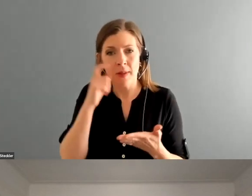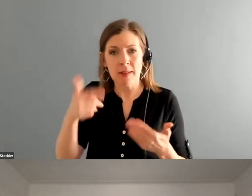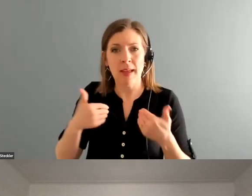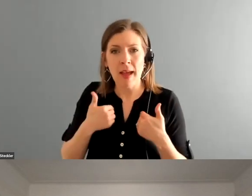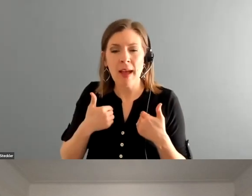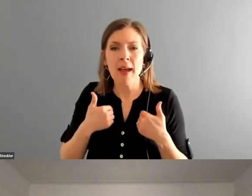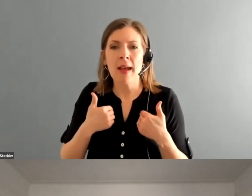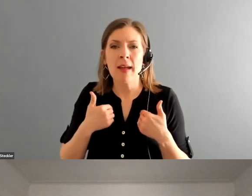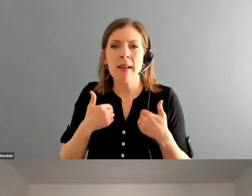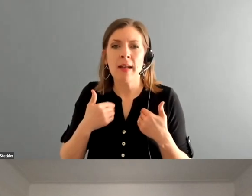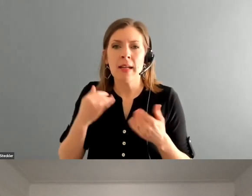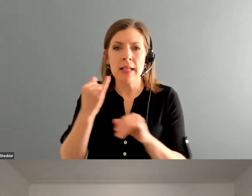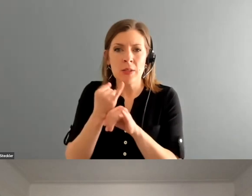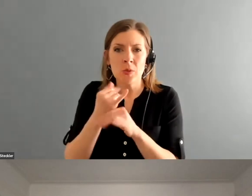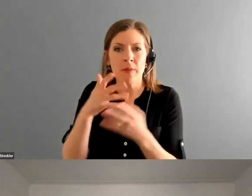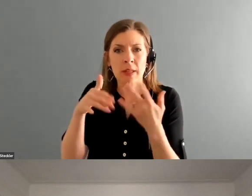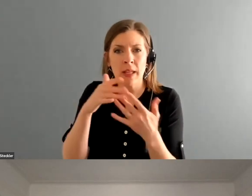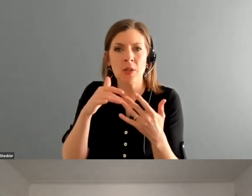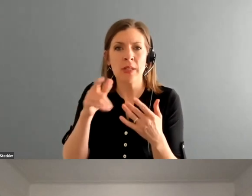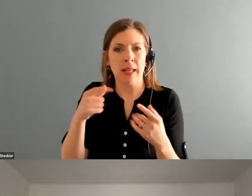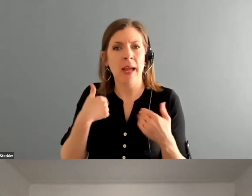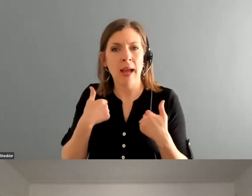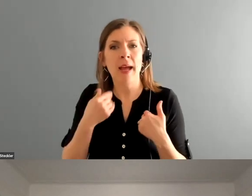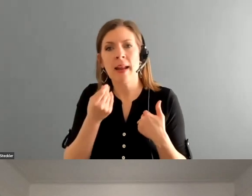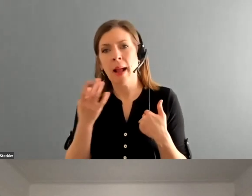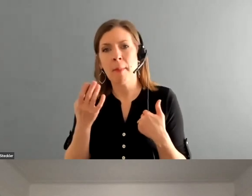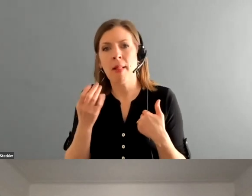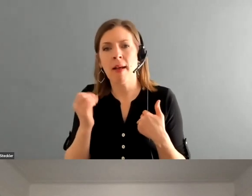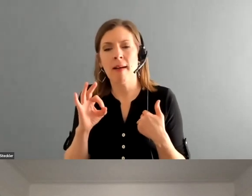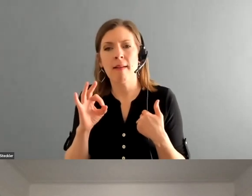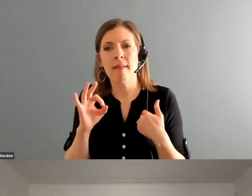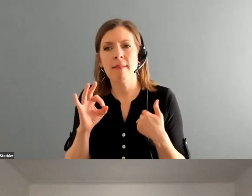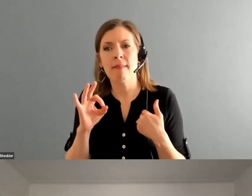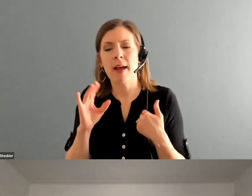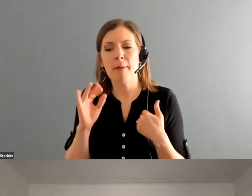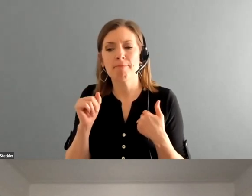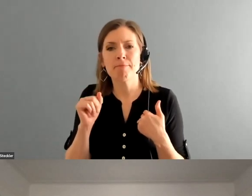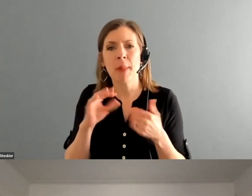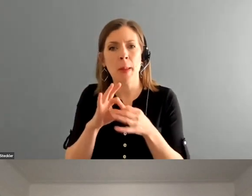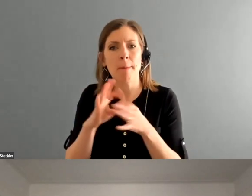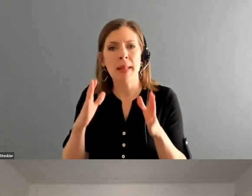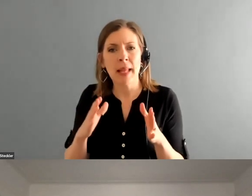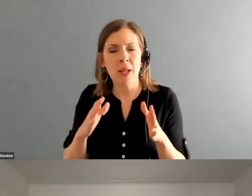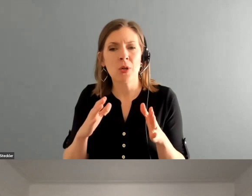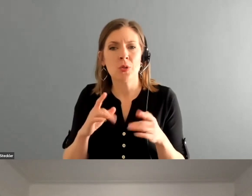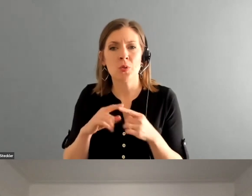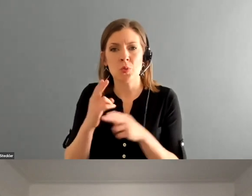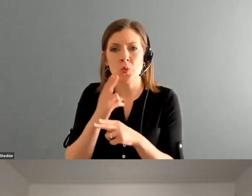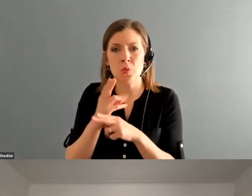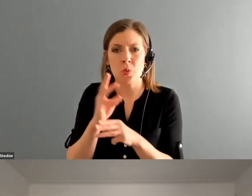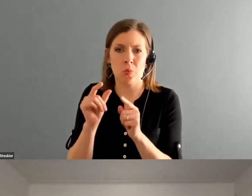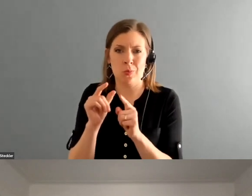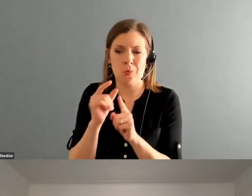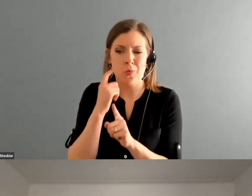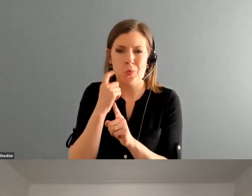an institutional affiliation, and he had a couple of mediators, to use a word that came up